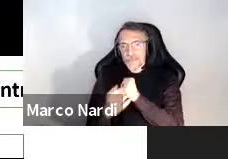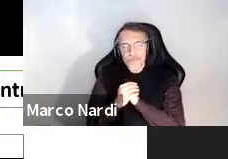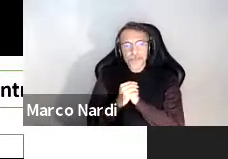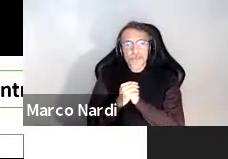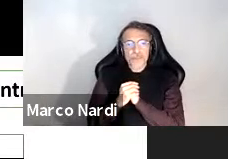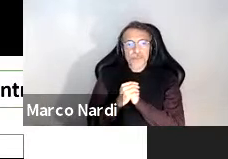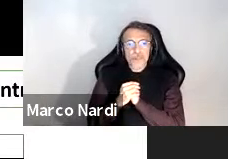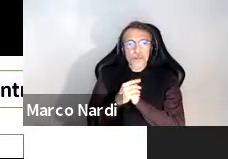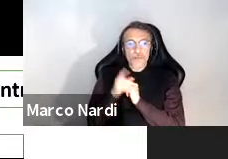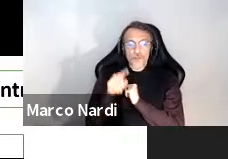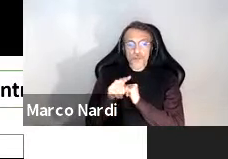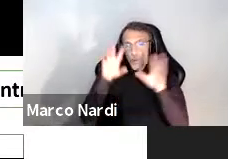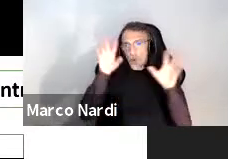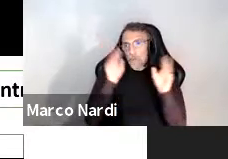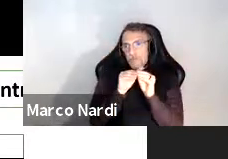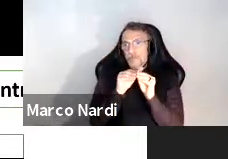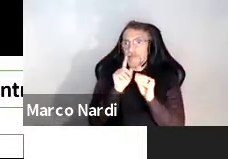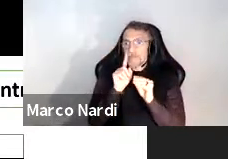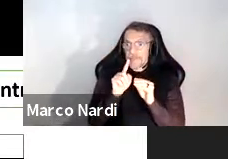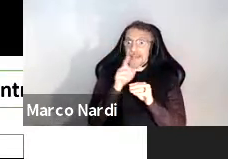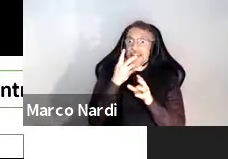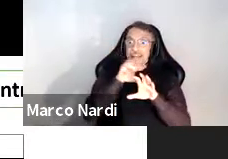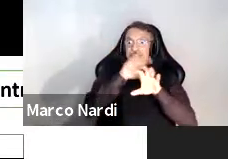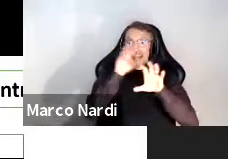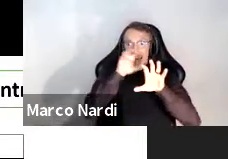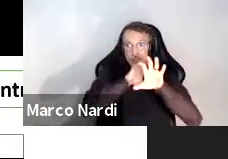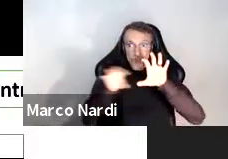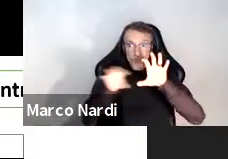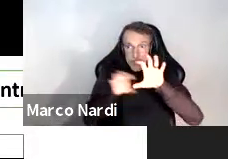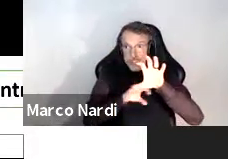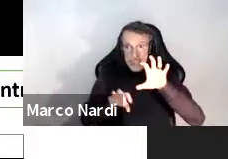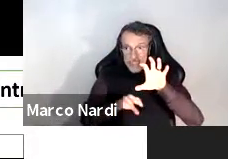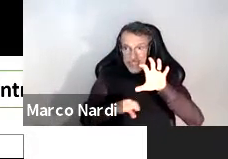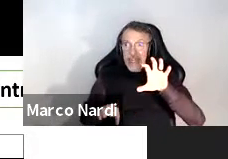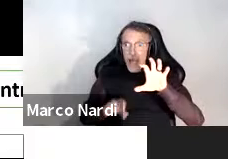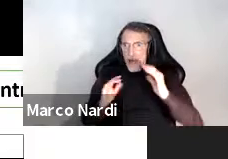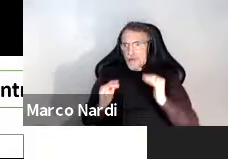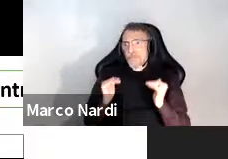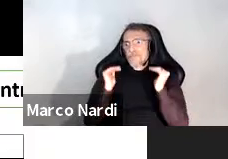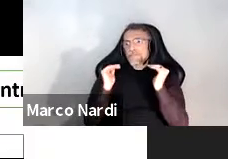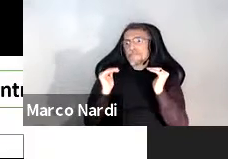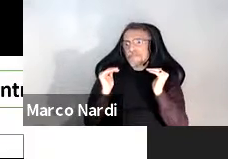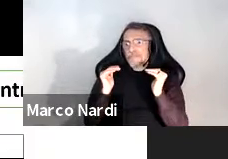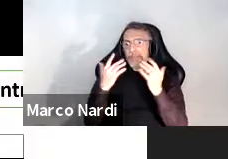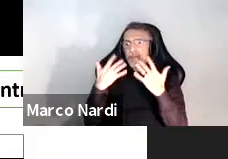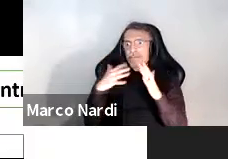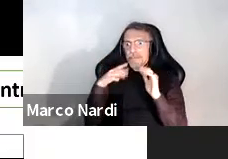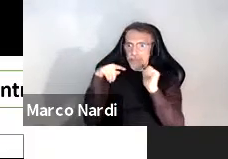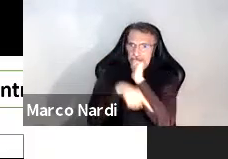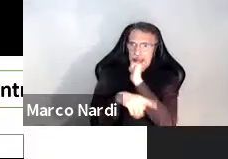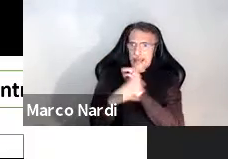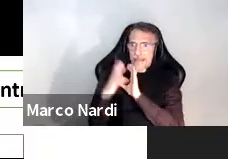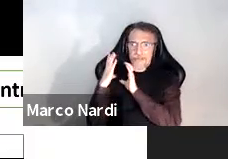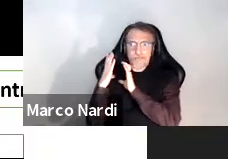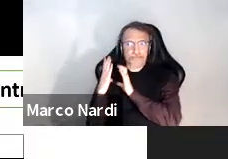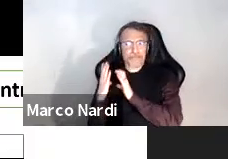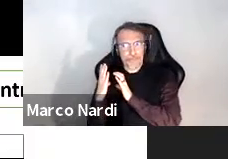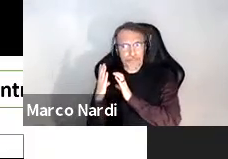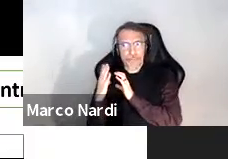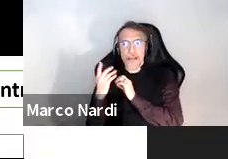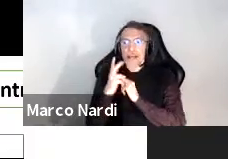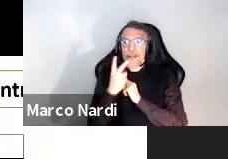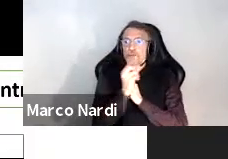that they had countries in sub-Saharan Africa had an elevated debt burden already in